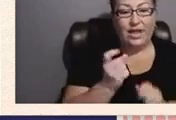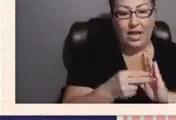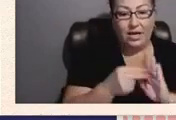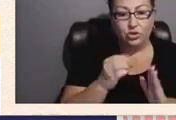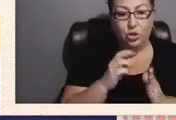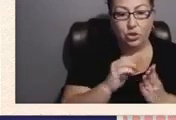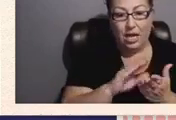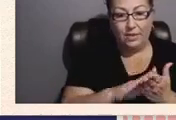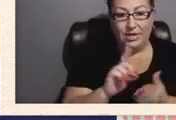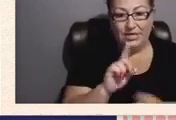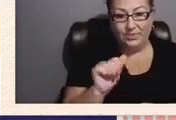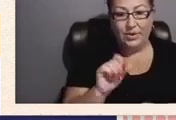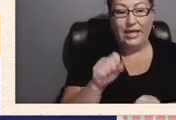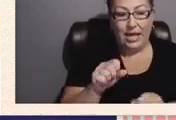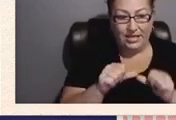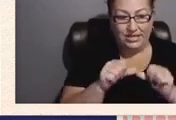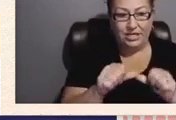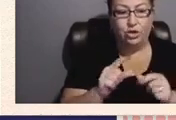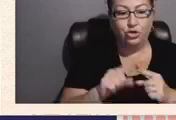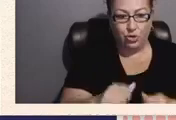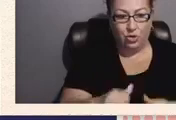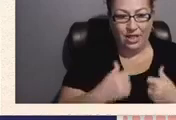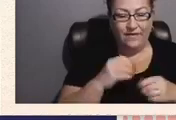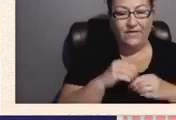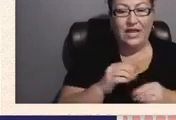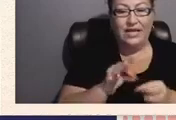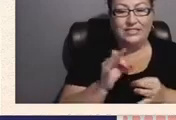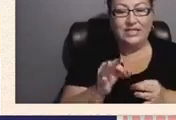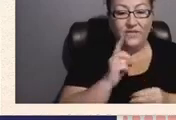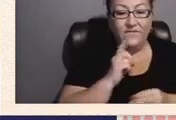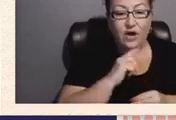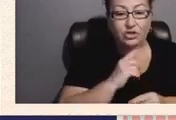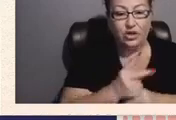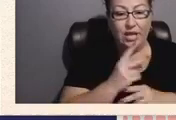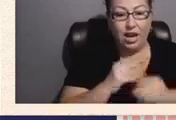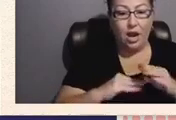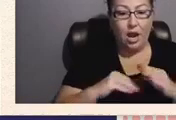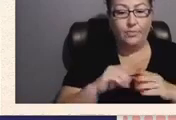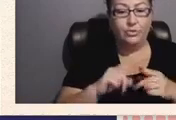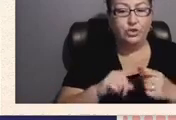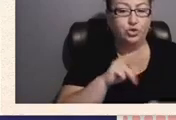disability may continue to reside in extended foster care up until their 22nd birthday.